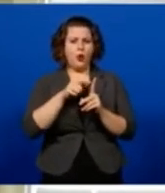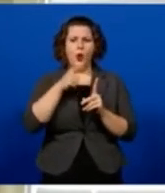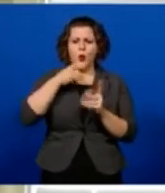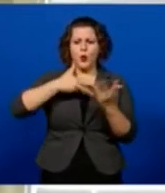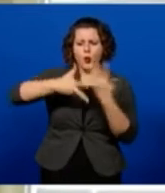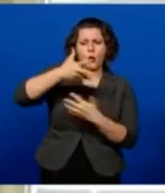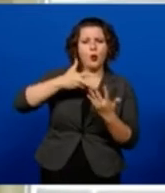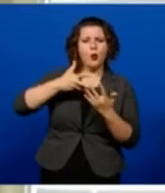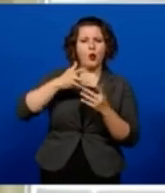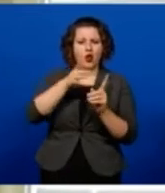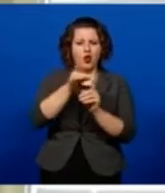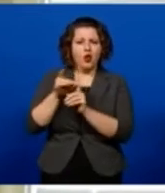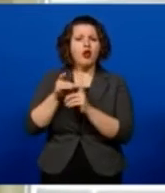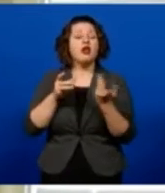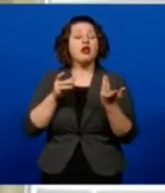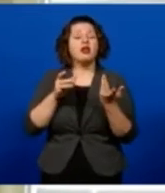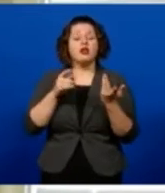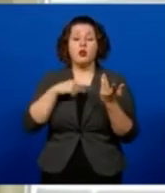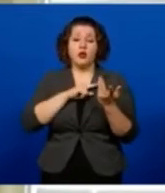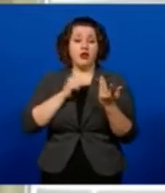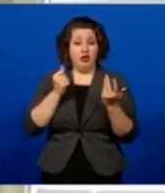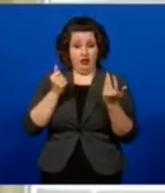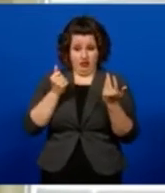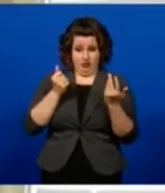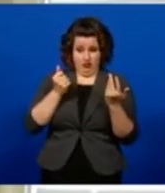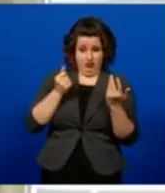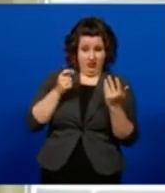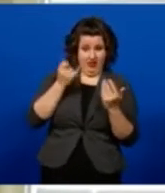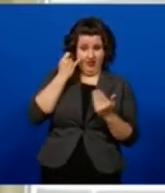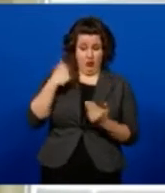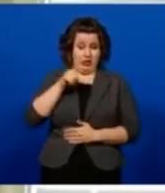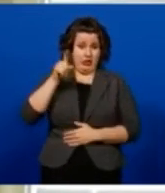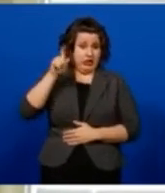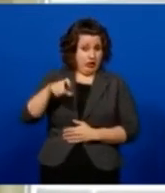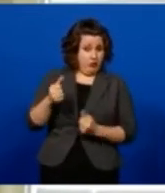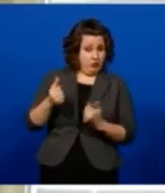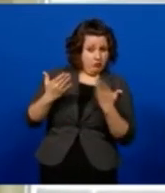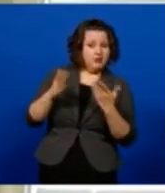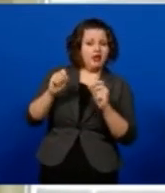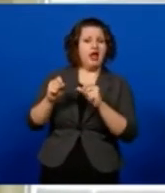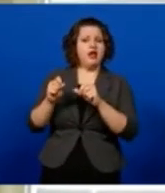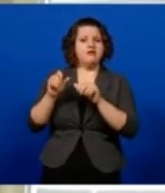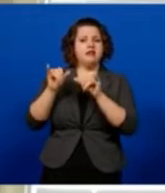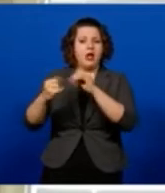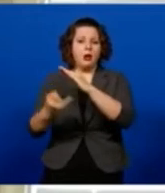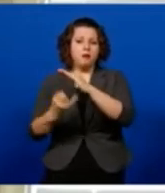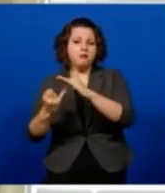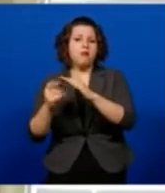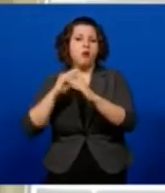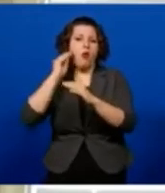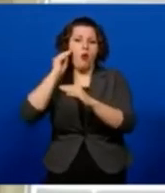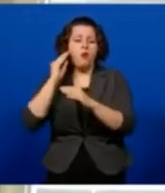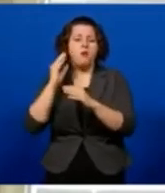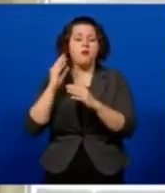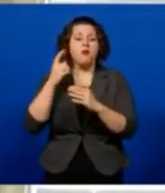around, and making recommendations when we need to for quarantining or isolating students or